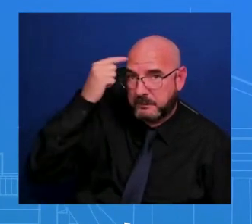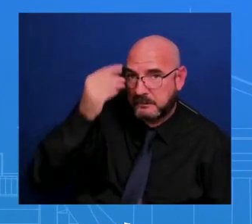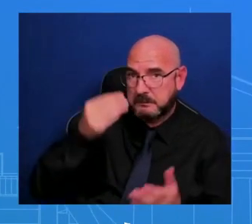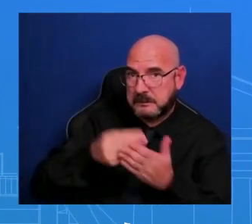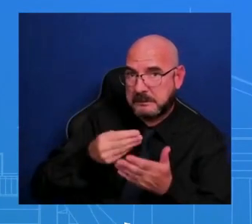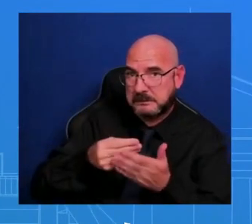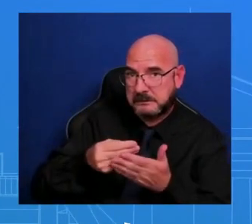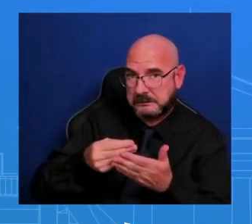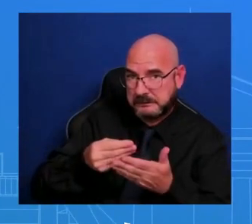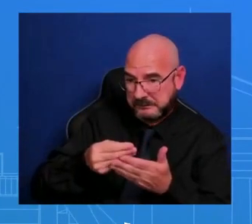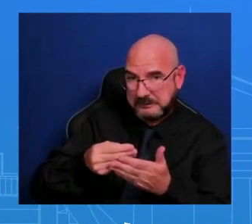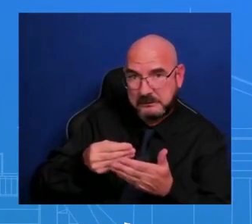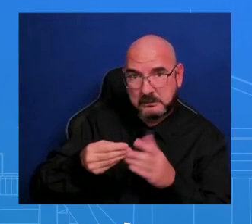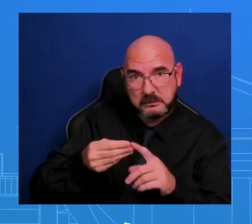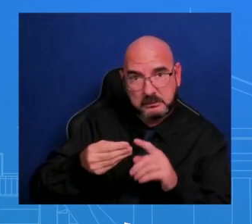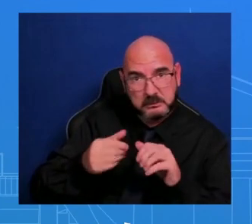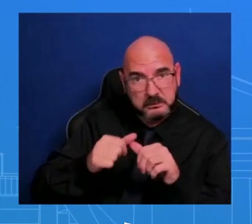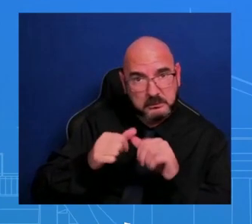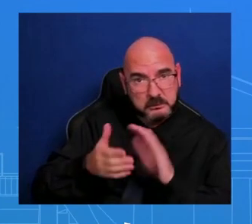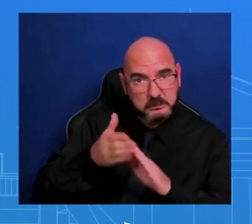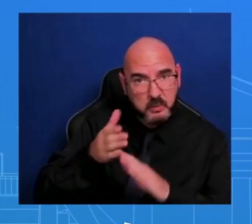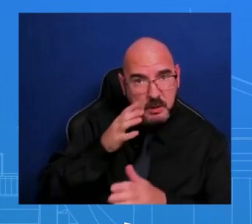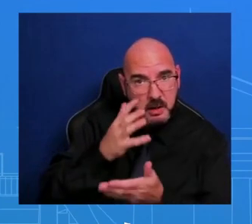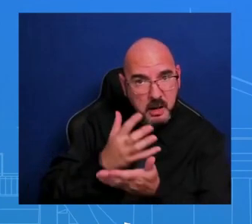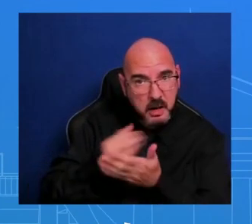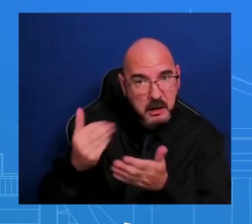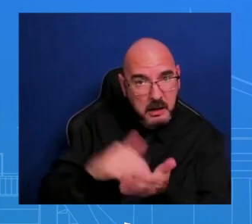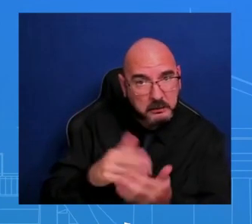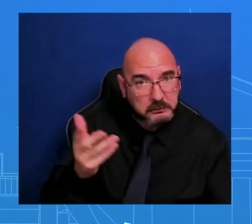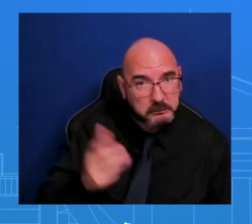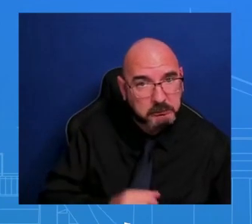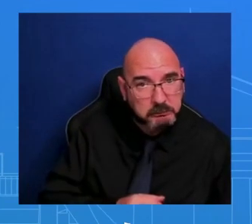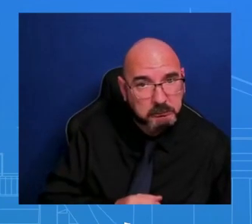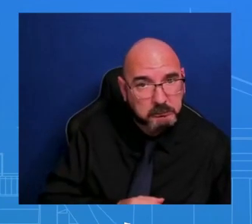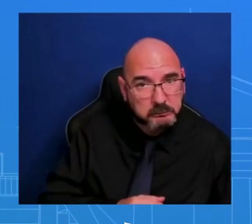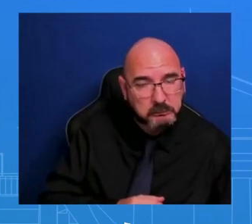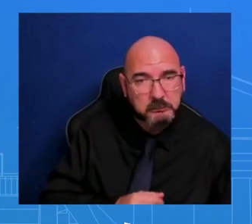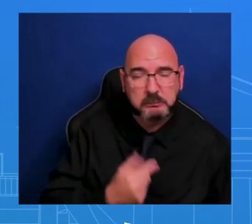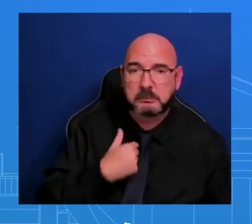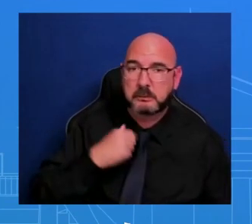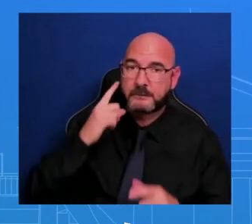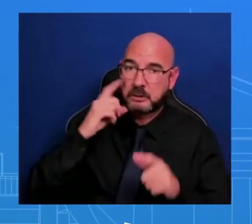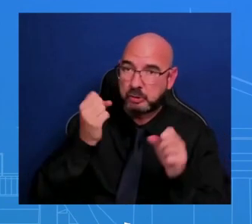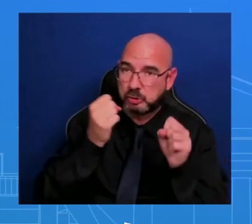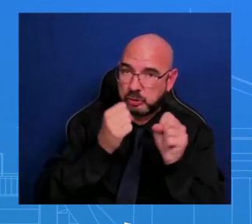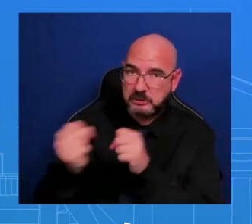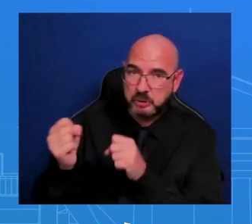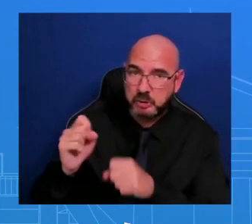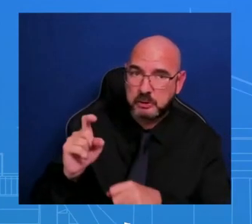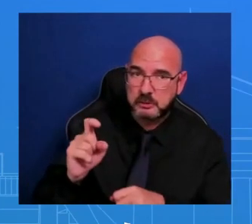preferred strategy for how you'd like to see the government funding bill supplemental, the two